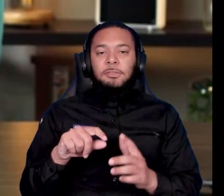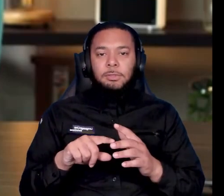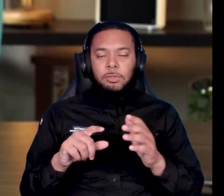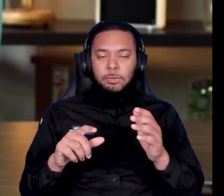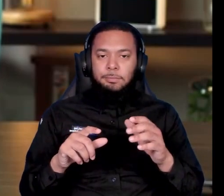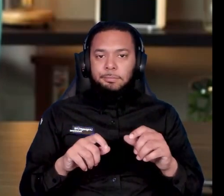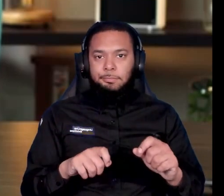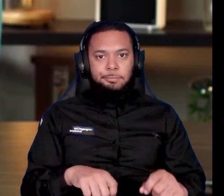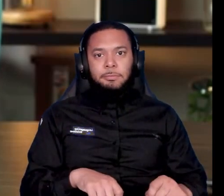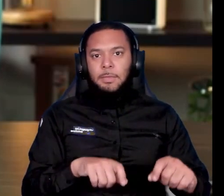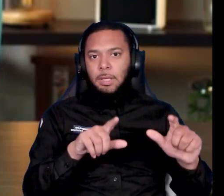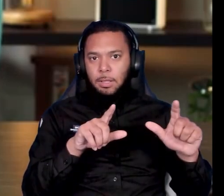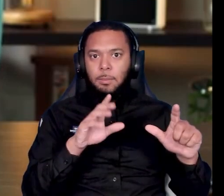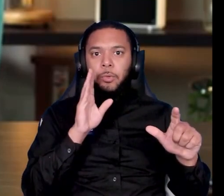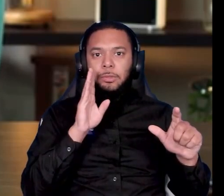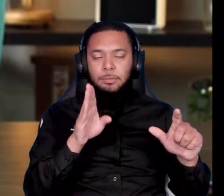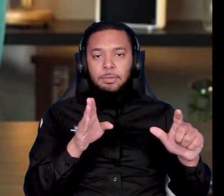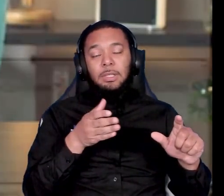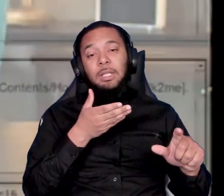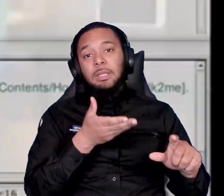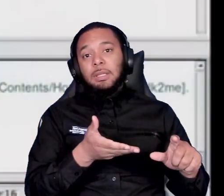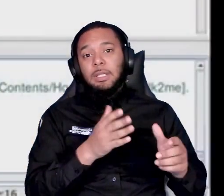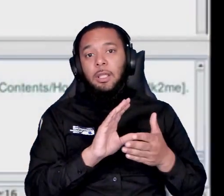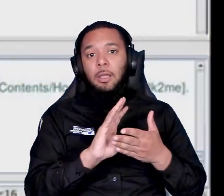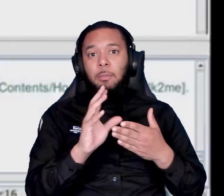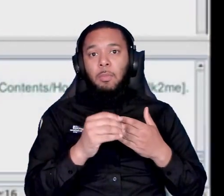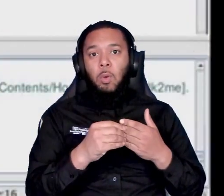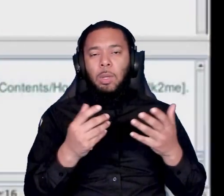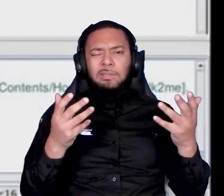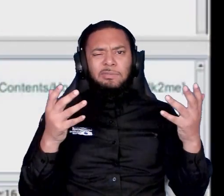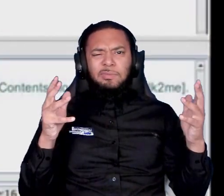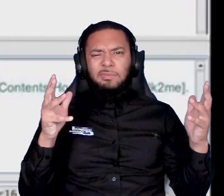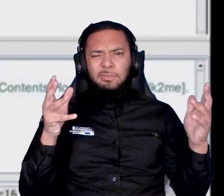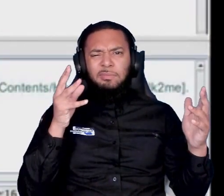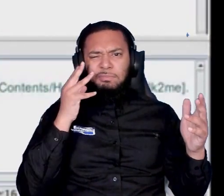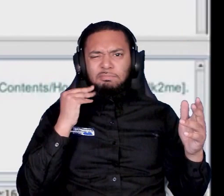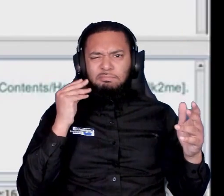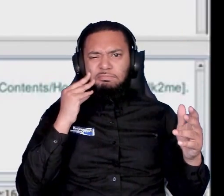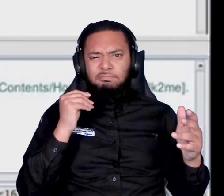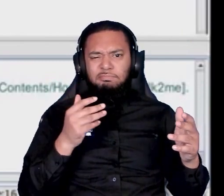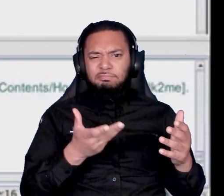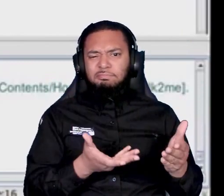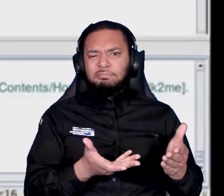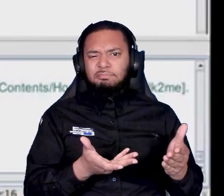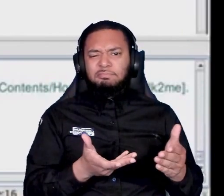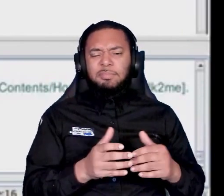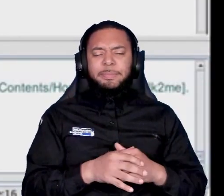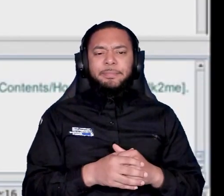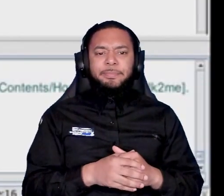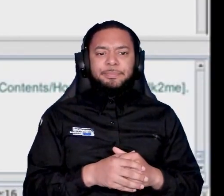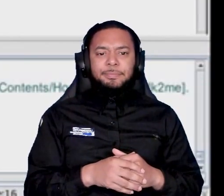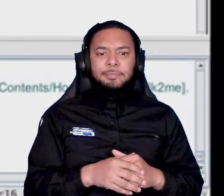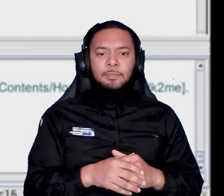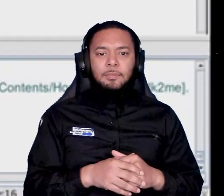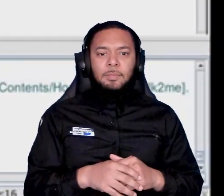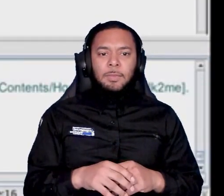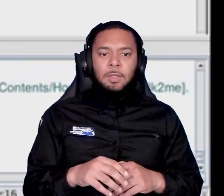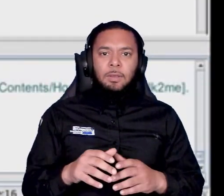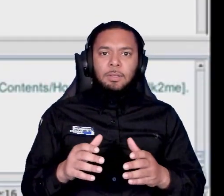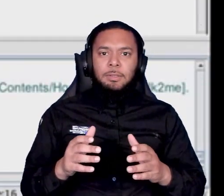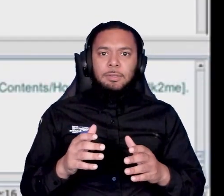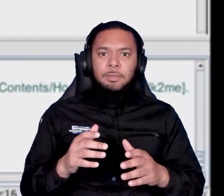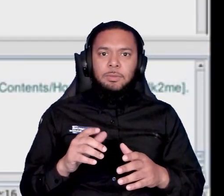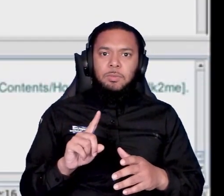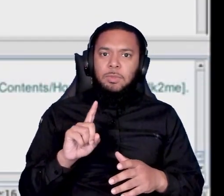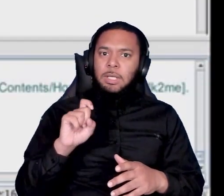and this program is something that we've used before where we asked for some